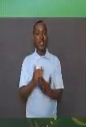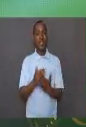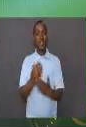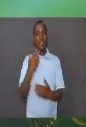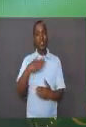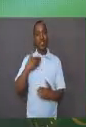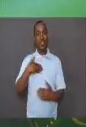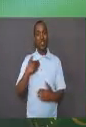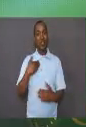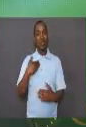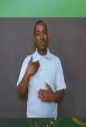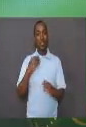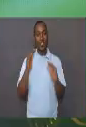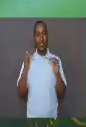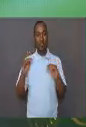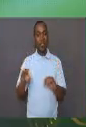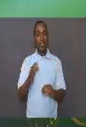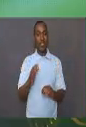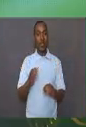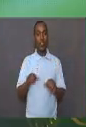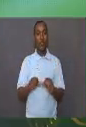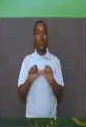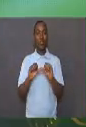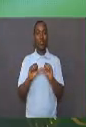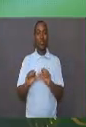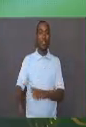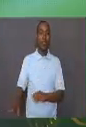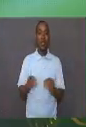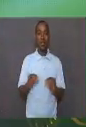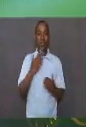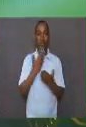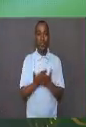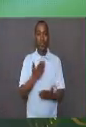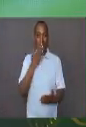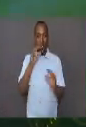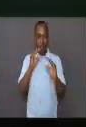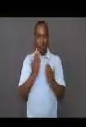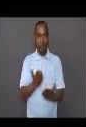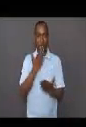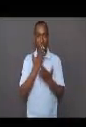Until next time, thank you, students. Thank you, teacher.